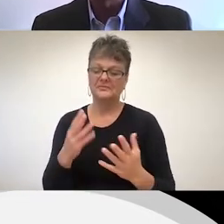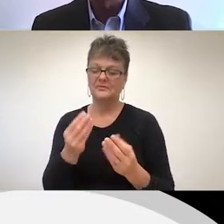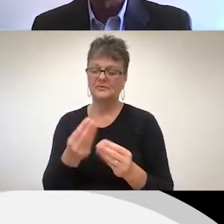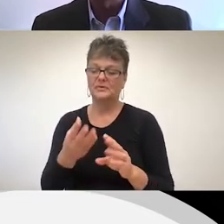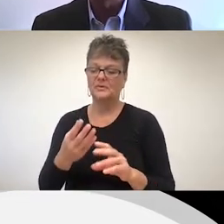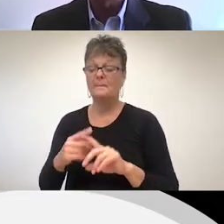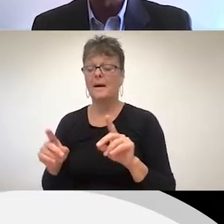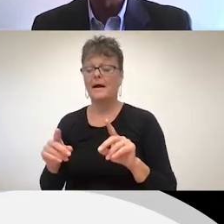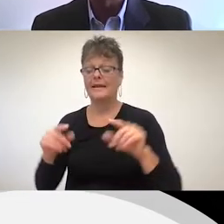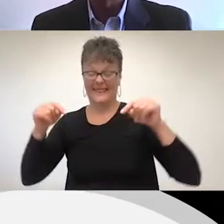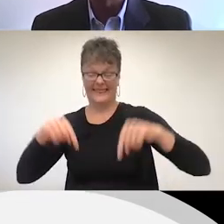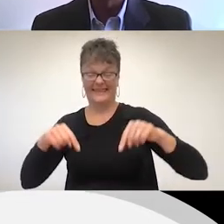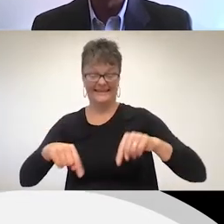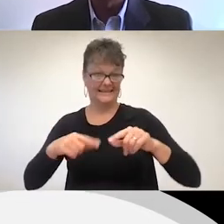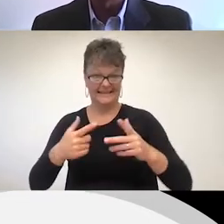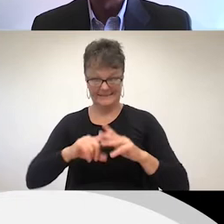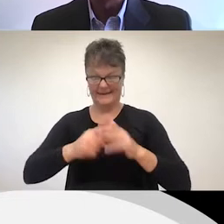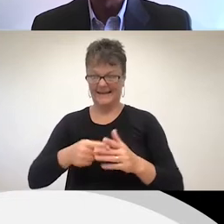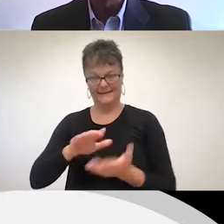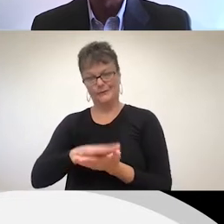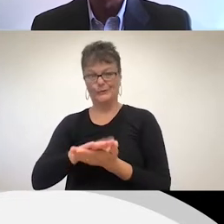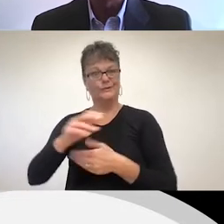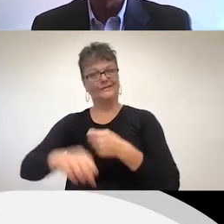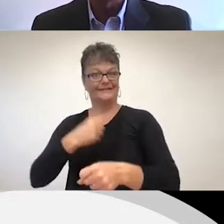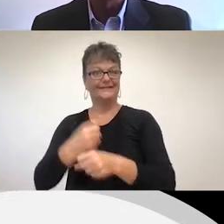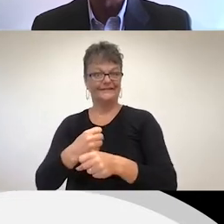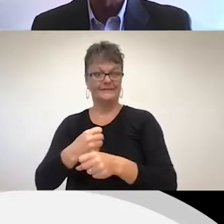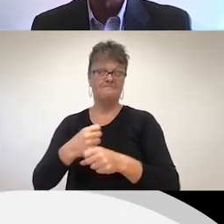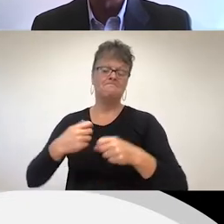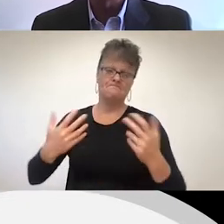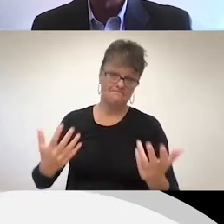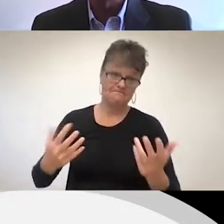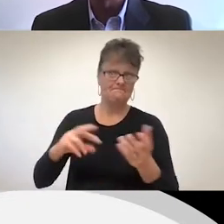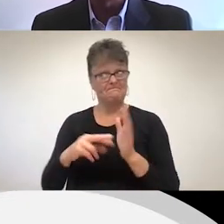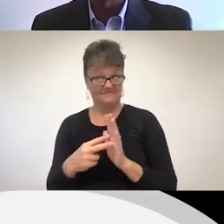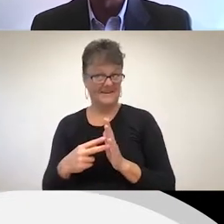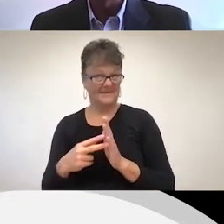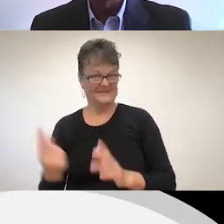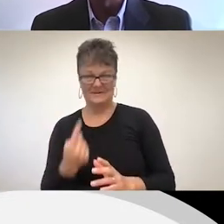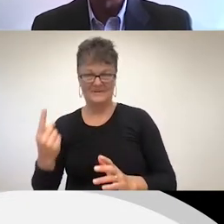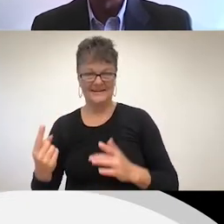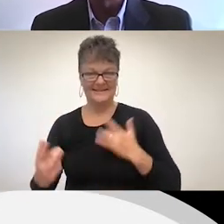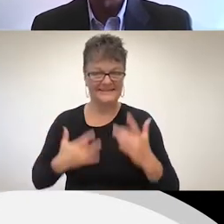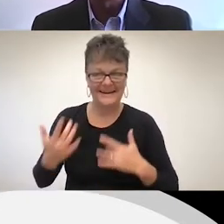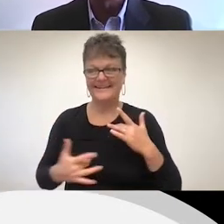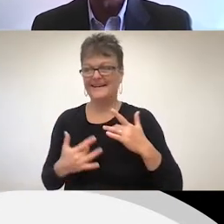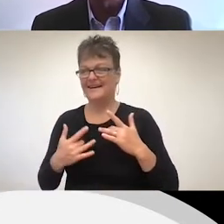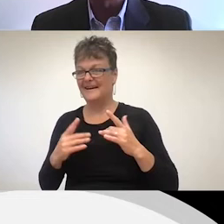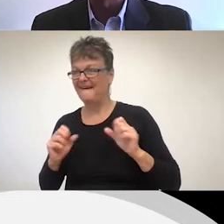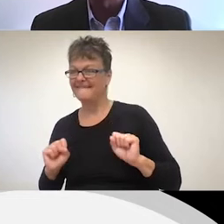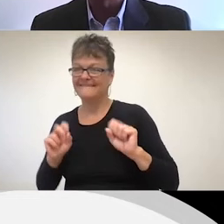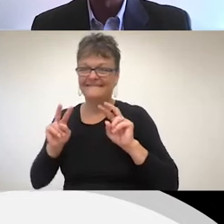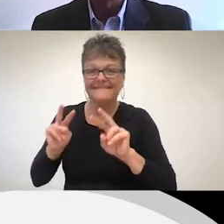beginning of the academic year. And along with it comes a lot of excitement and promise for the future and